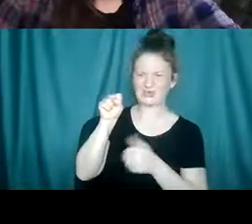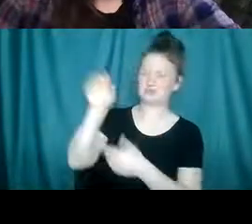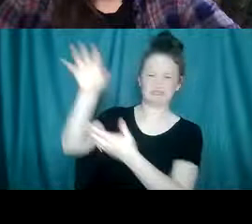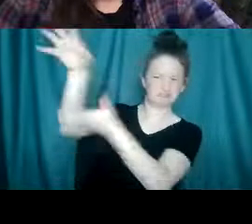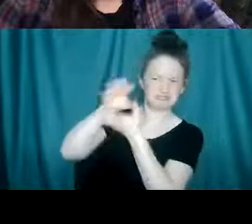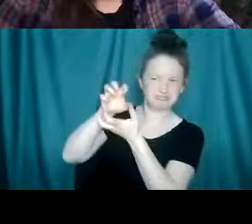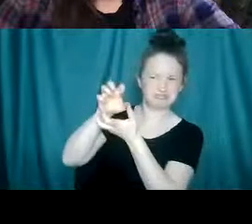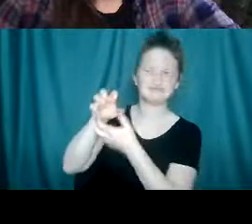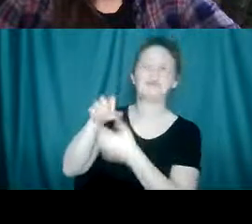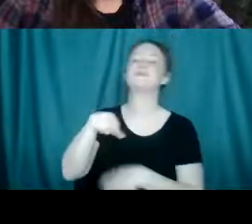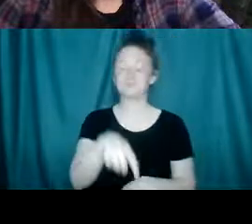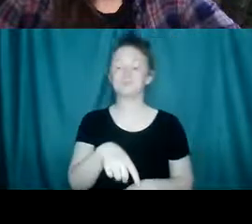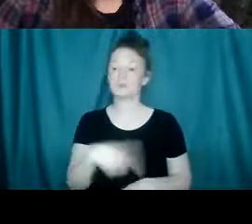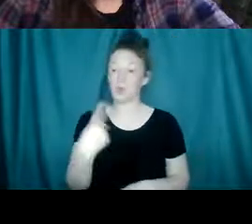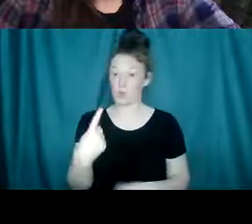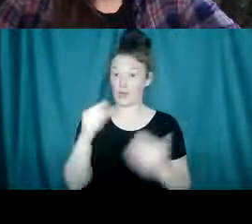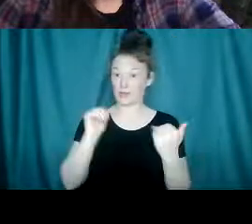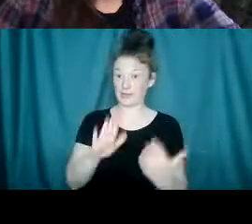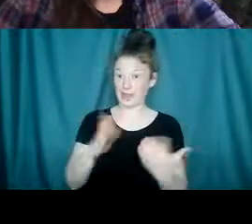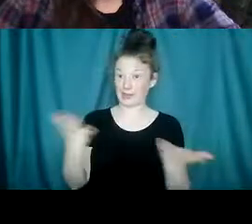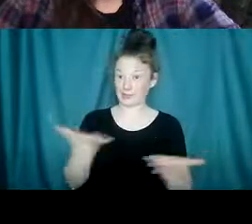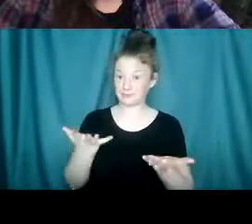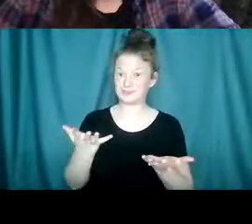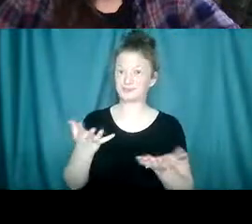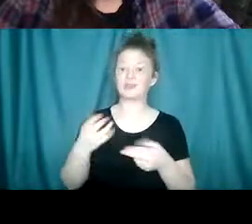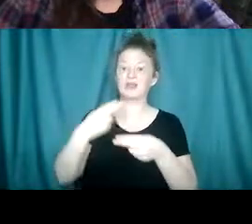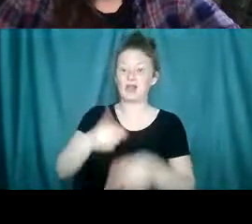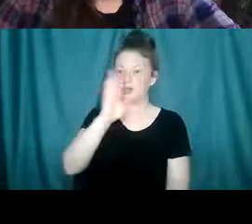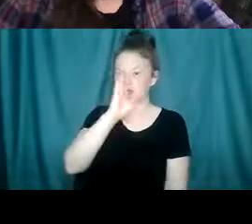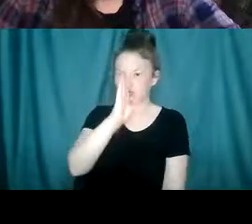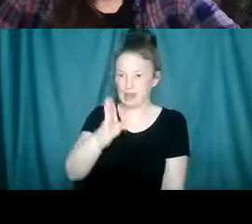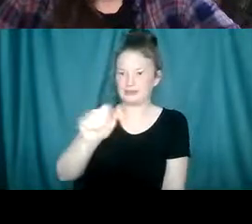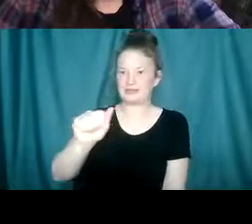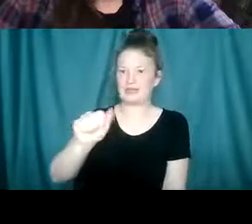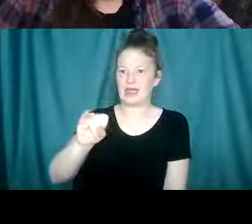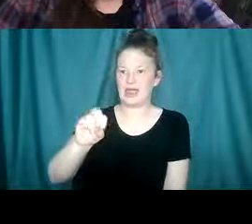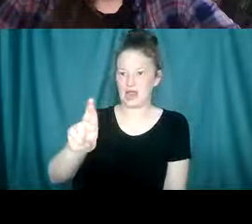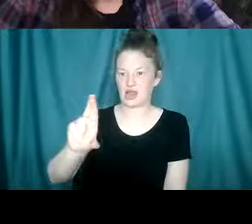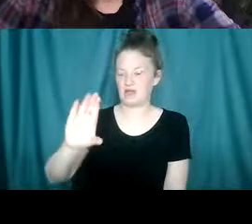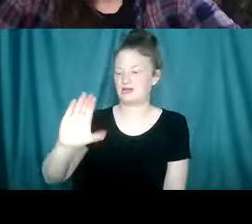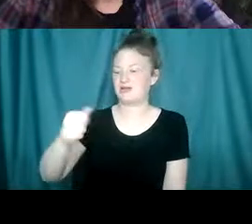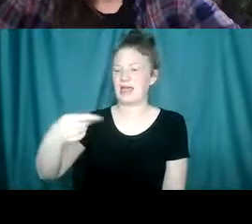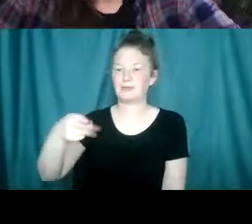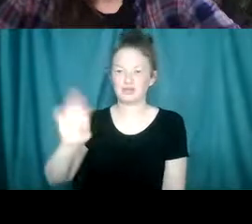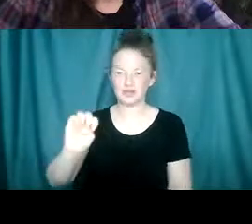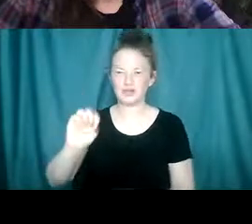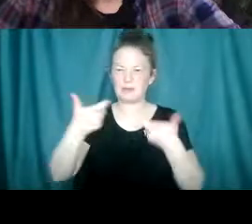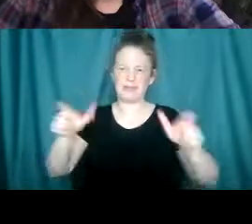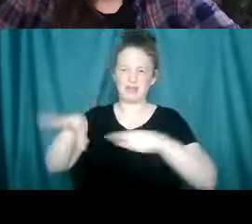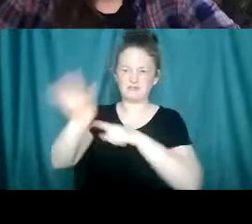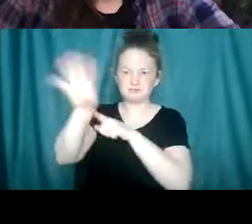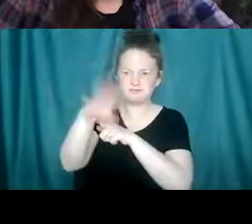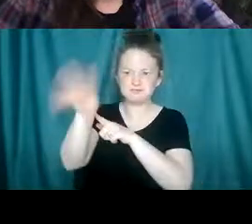So one of the ways to do it is called direct air capture, is what I just talked about, the big fans and catalysts and all